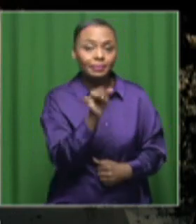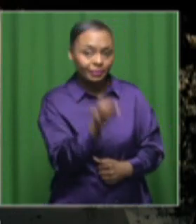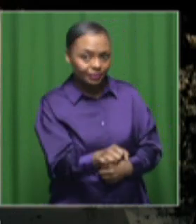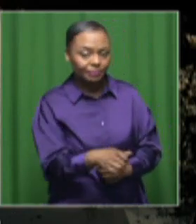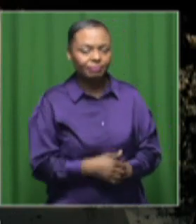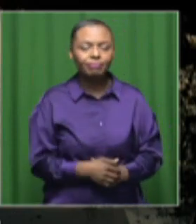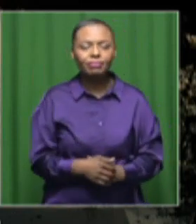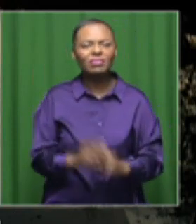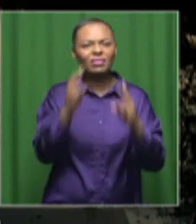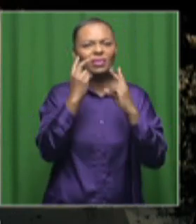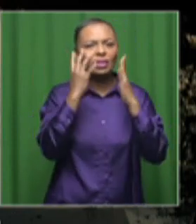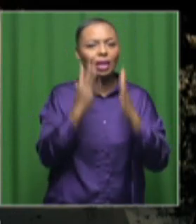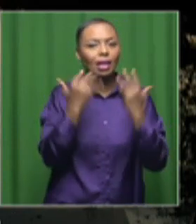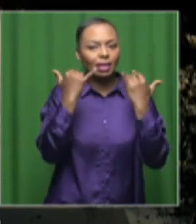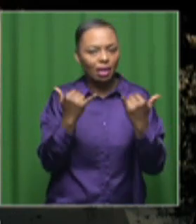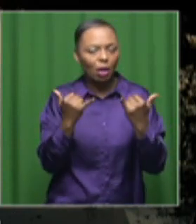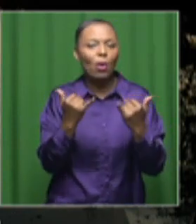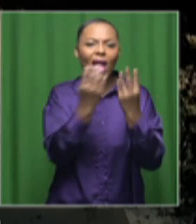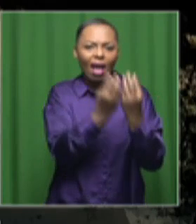well, considering that you have